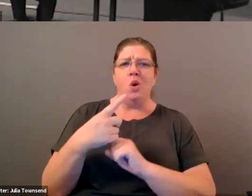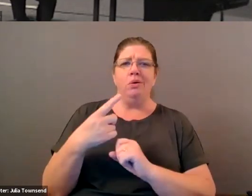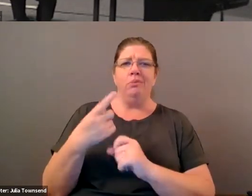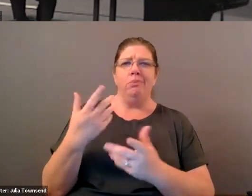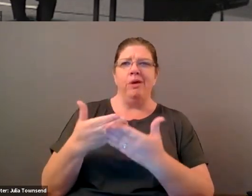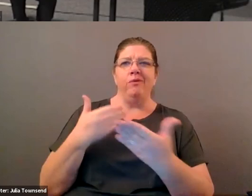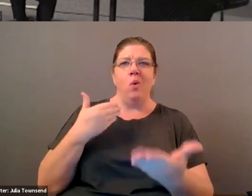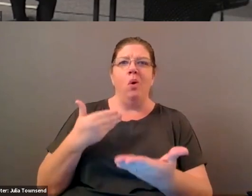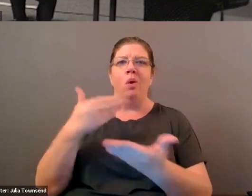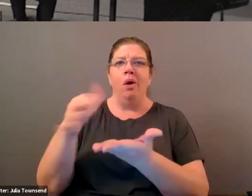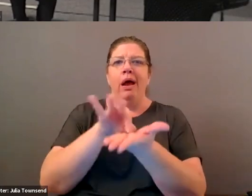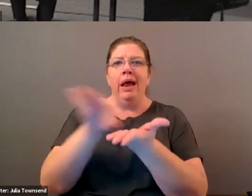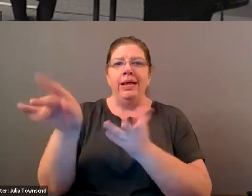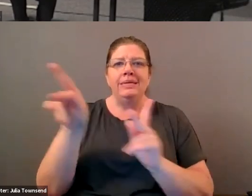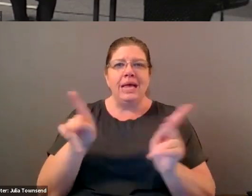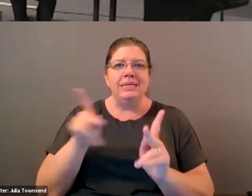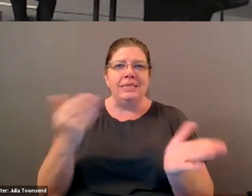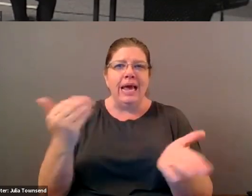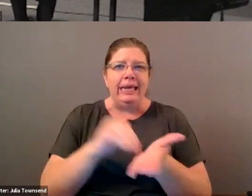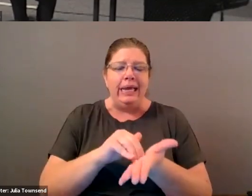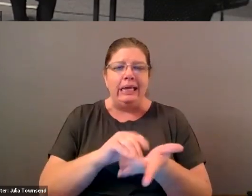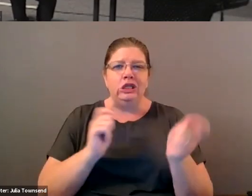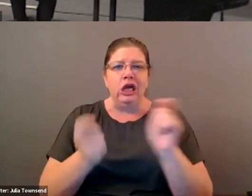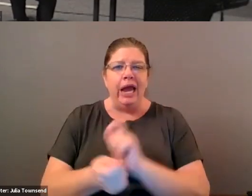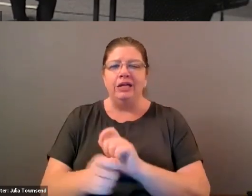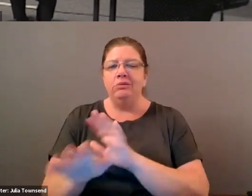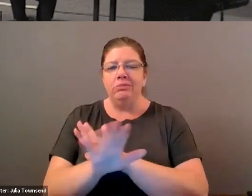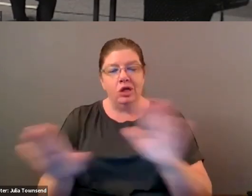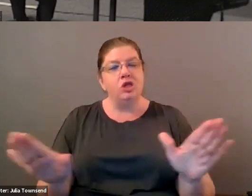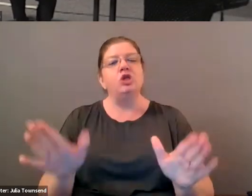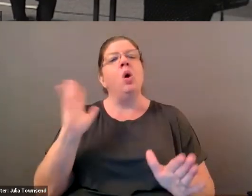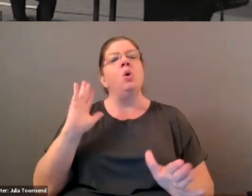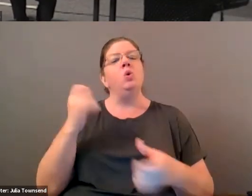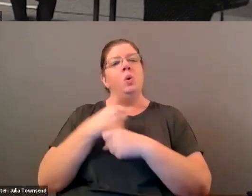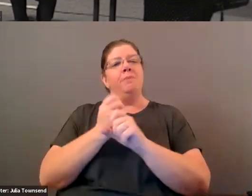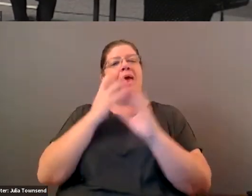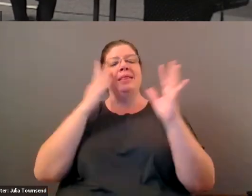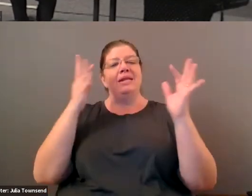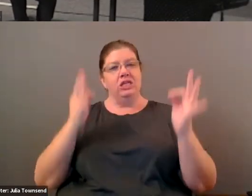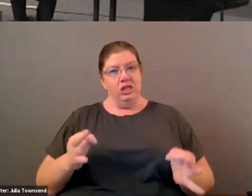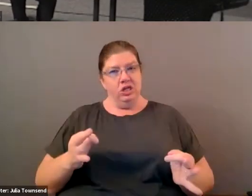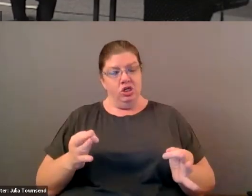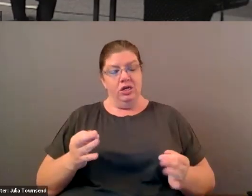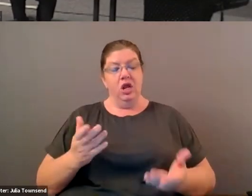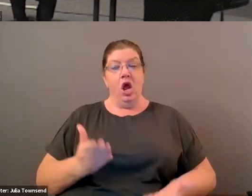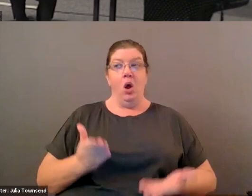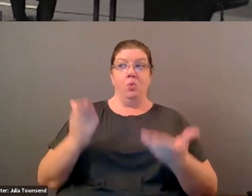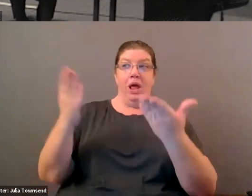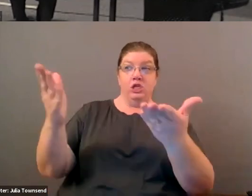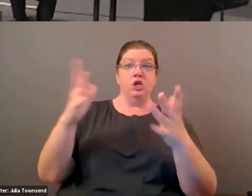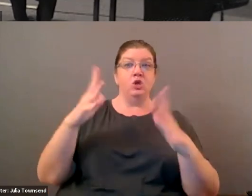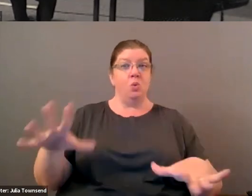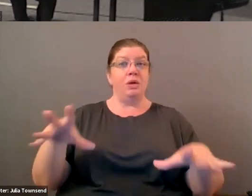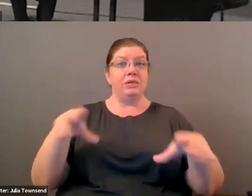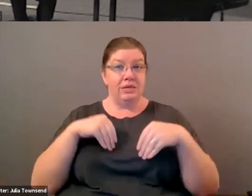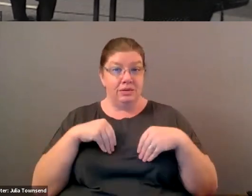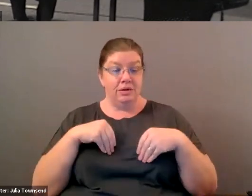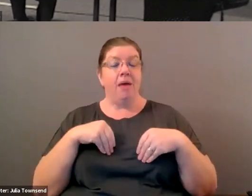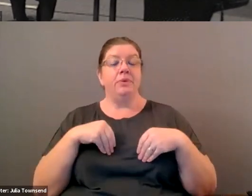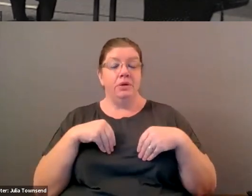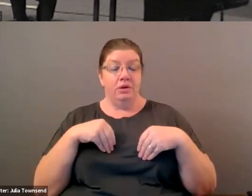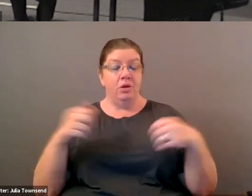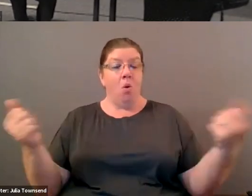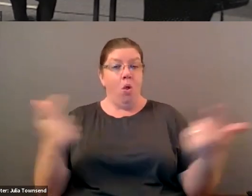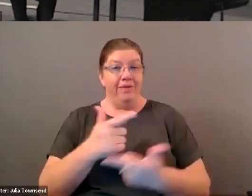next census came out. So you made that decision. A resolution was adopted that I know you're all